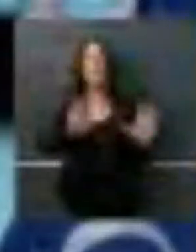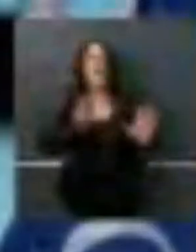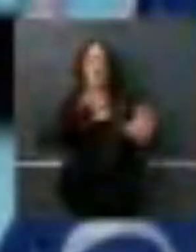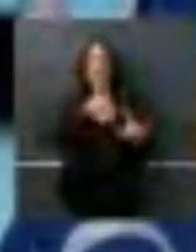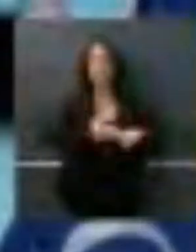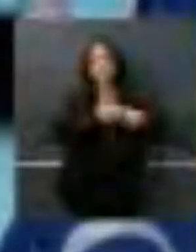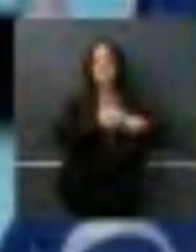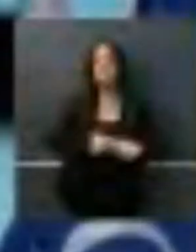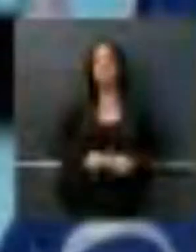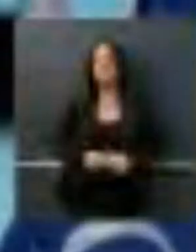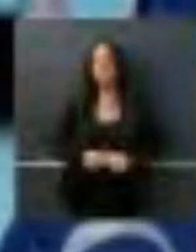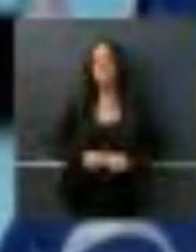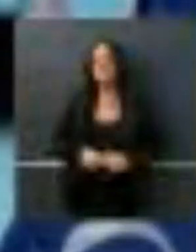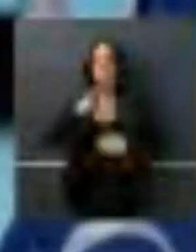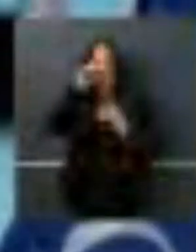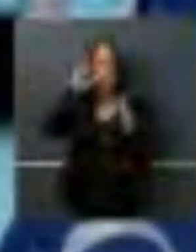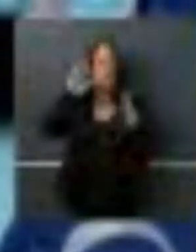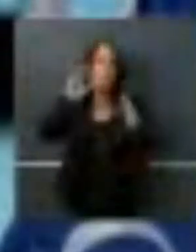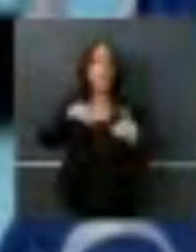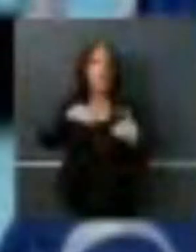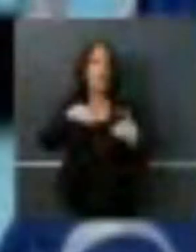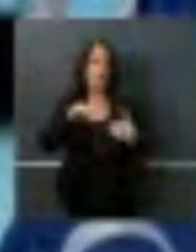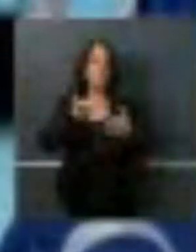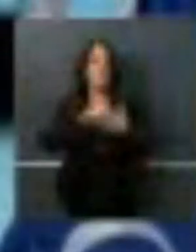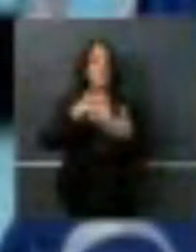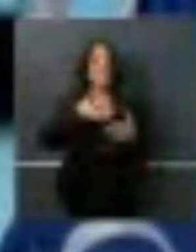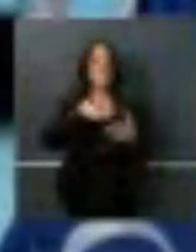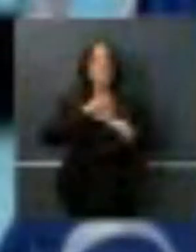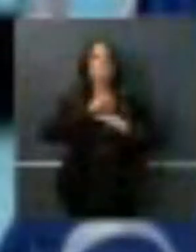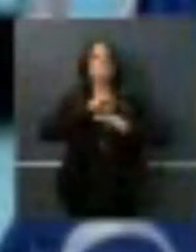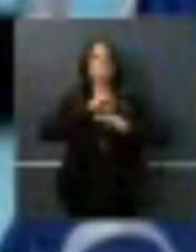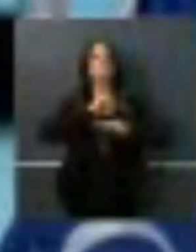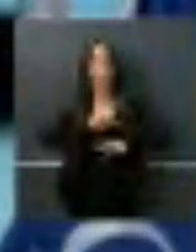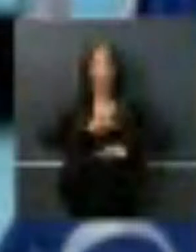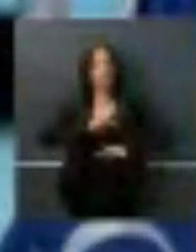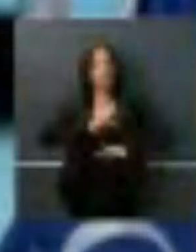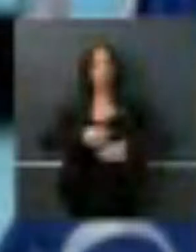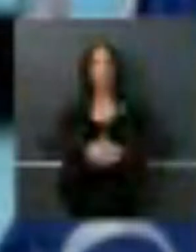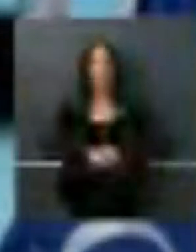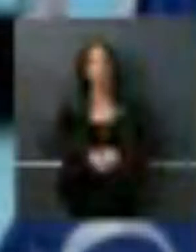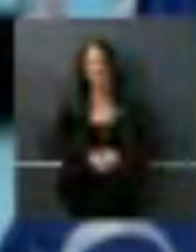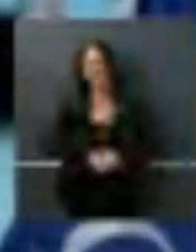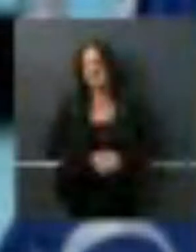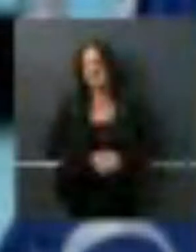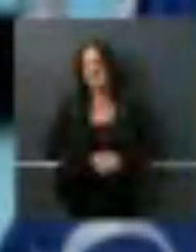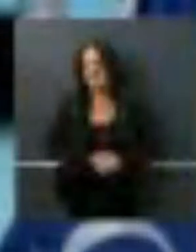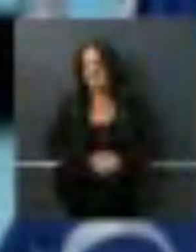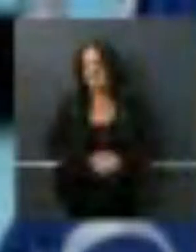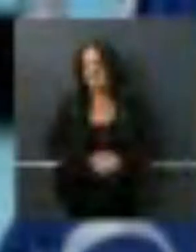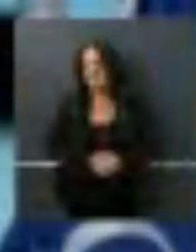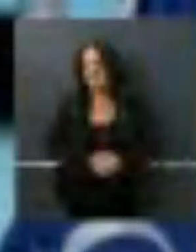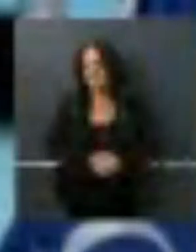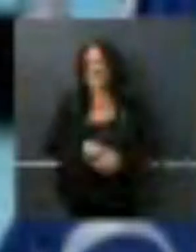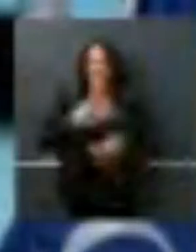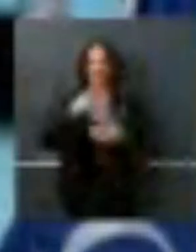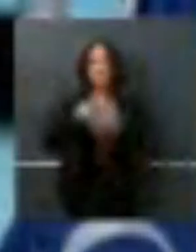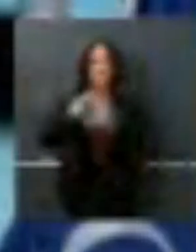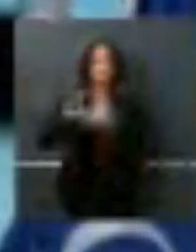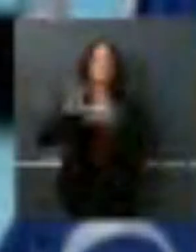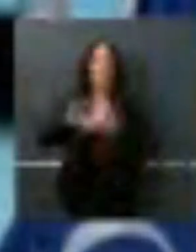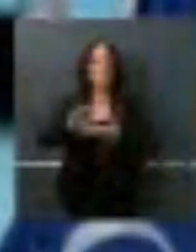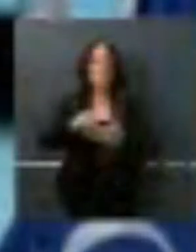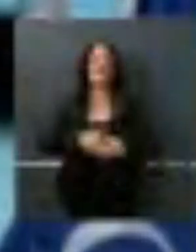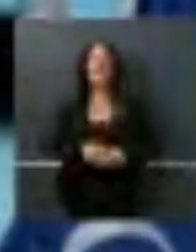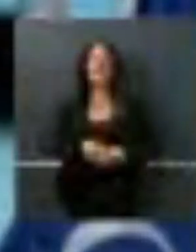relief as well. Also want to express my debt of gratitude to a group of doctors